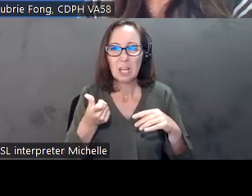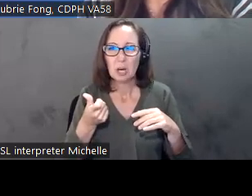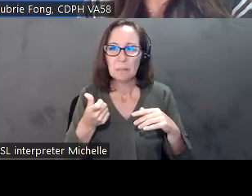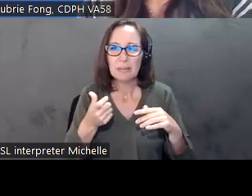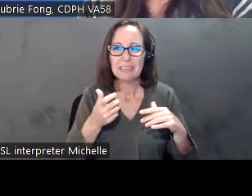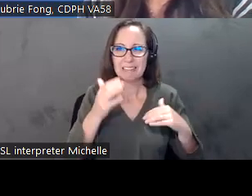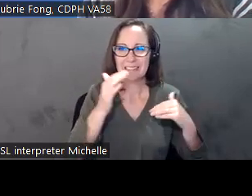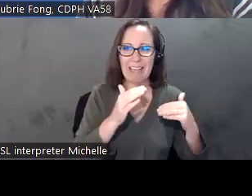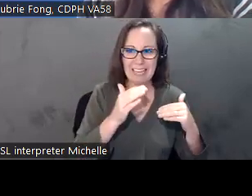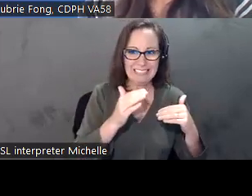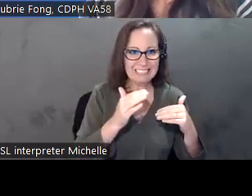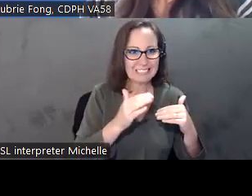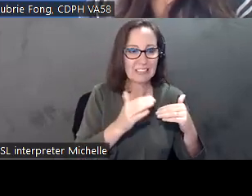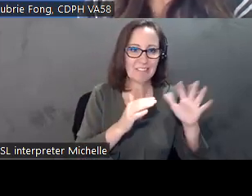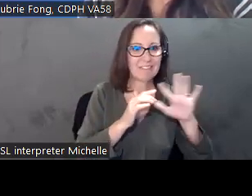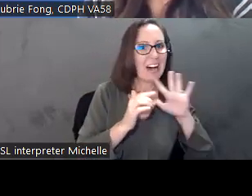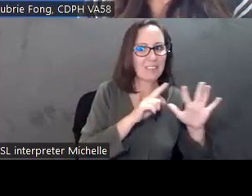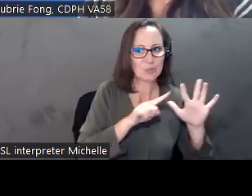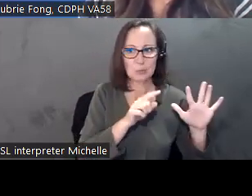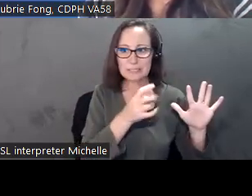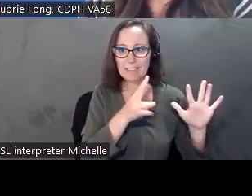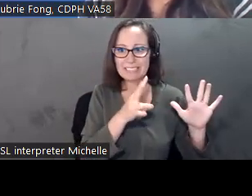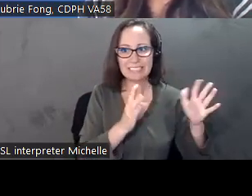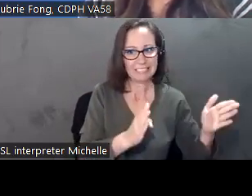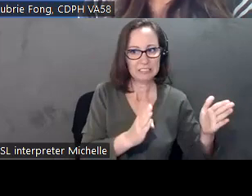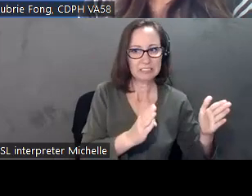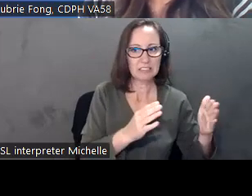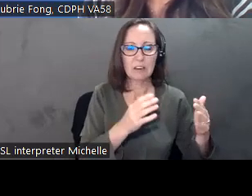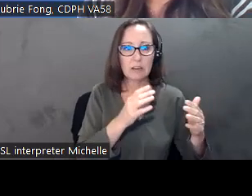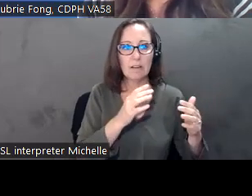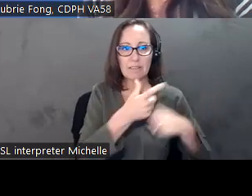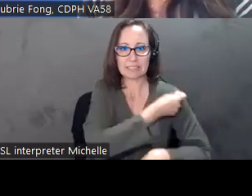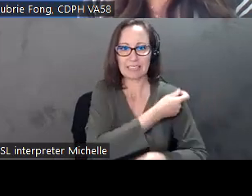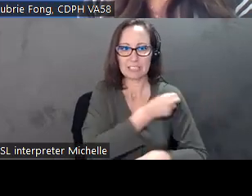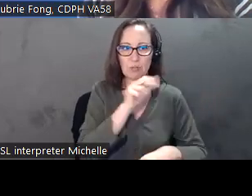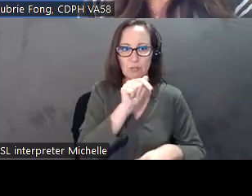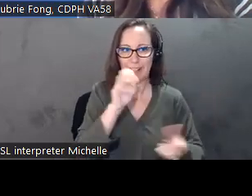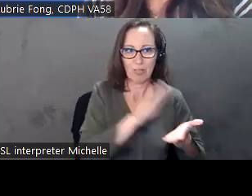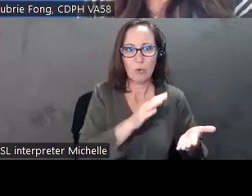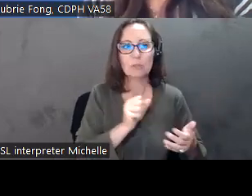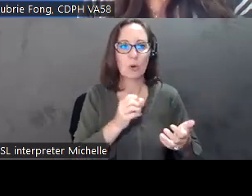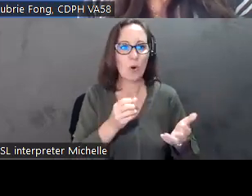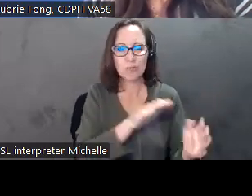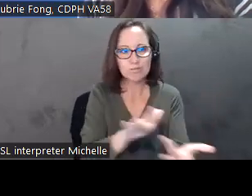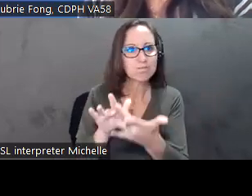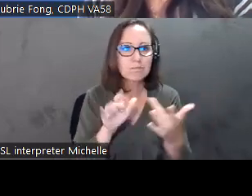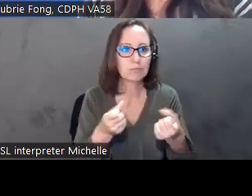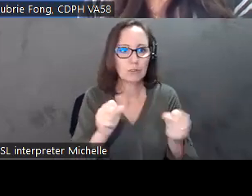17 vaccination rates. So there you'll see, sorry, in the toolkit there, you'll see sample newsletter